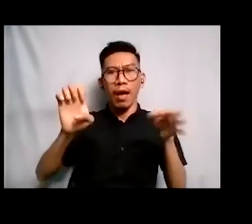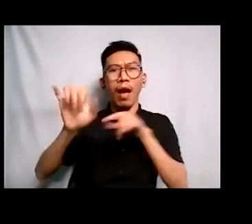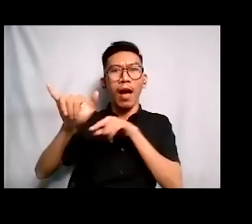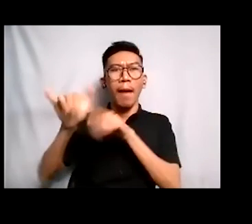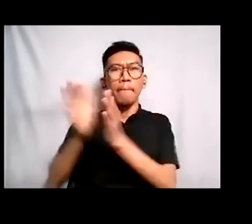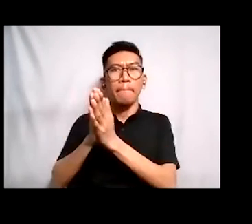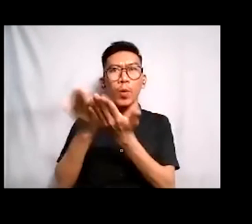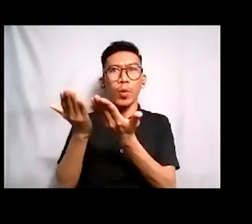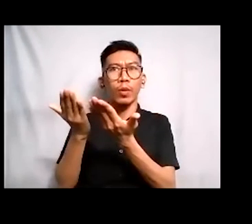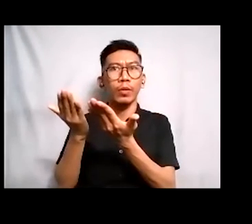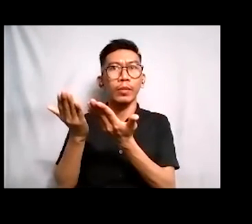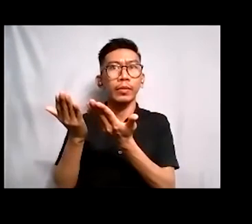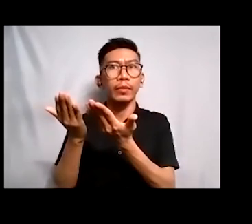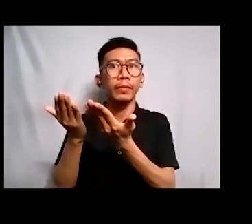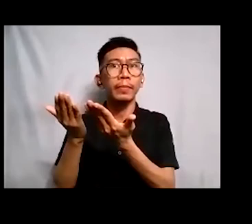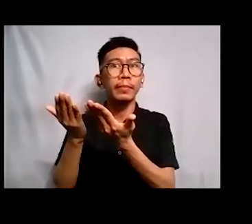You don't have to say,